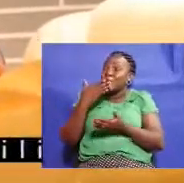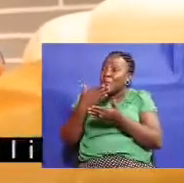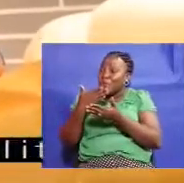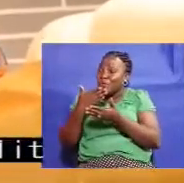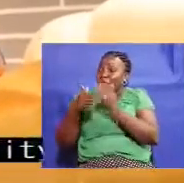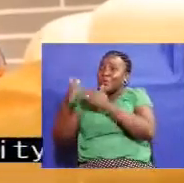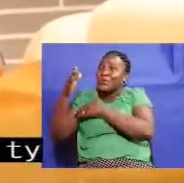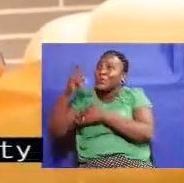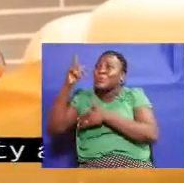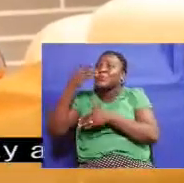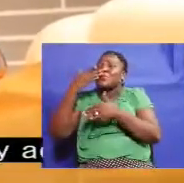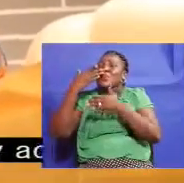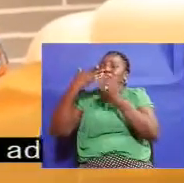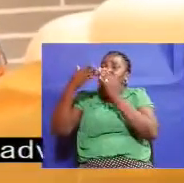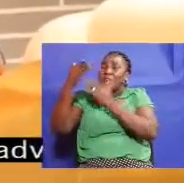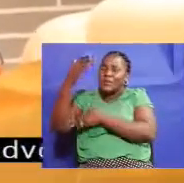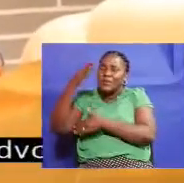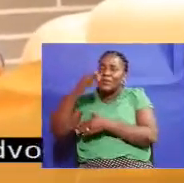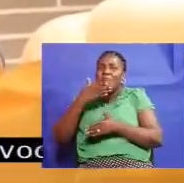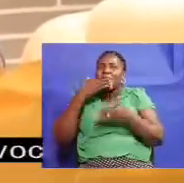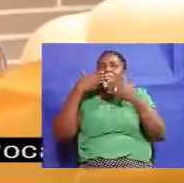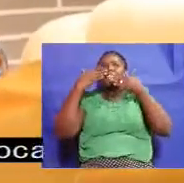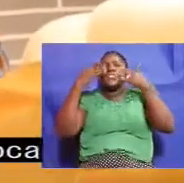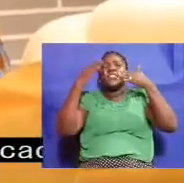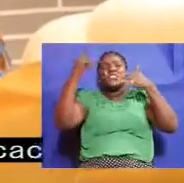brukutu aya shi.